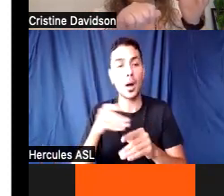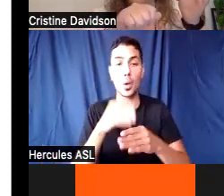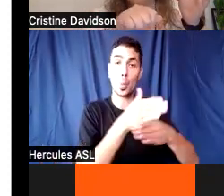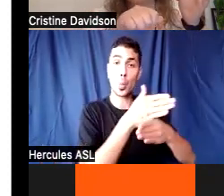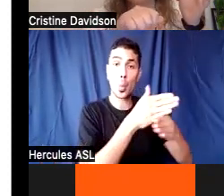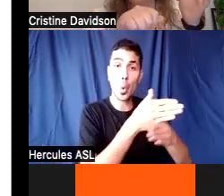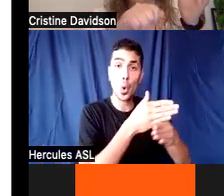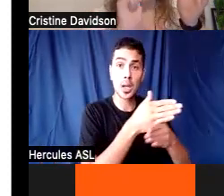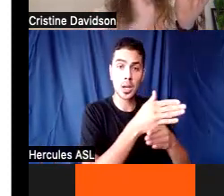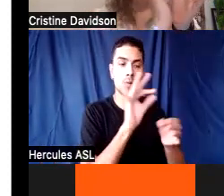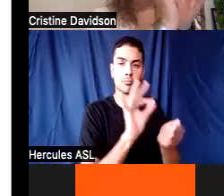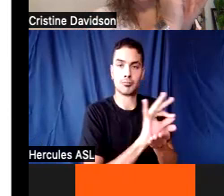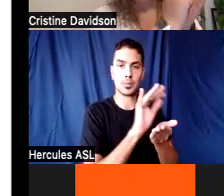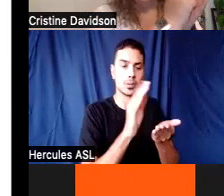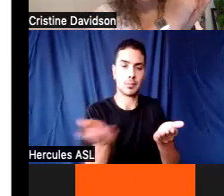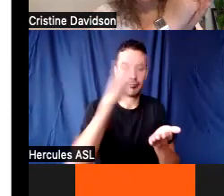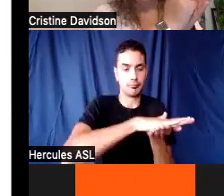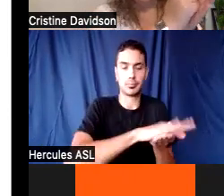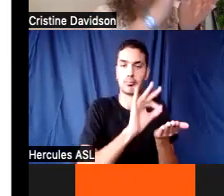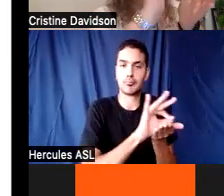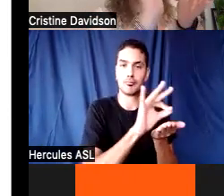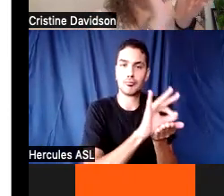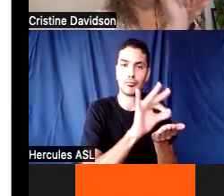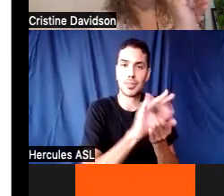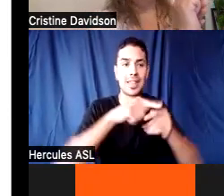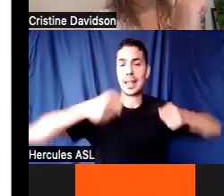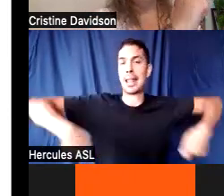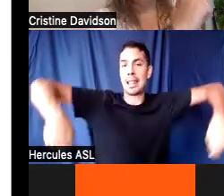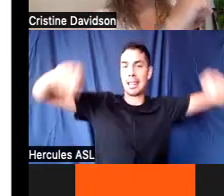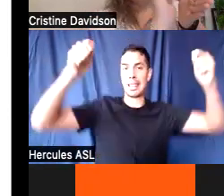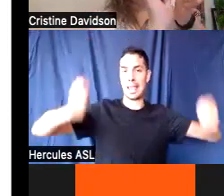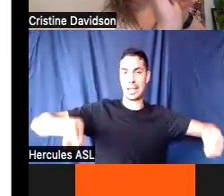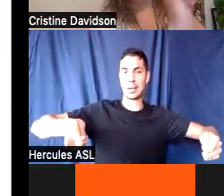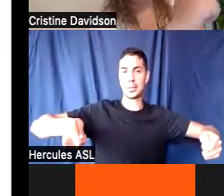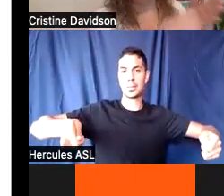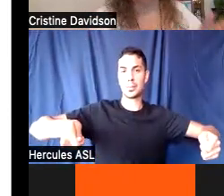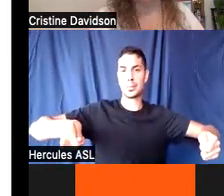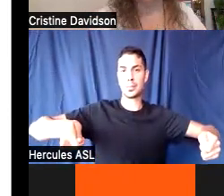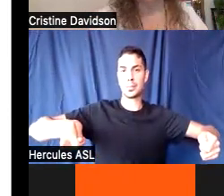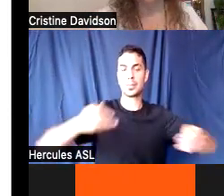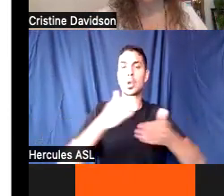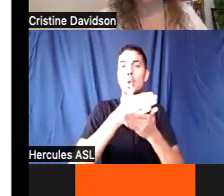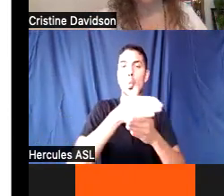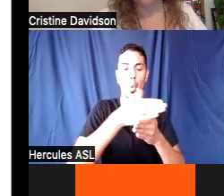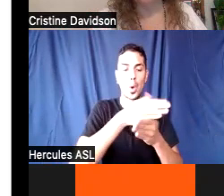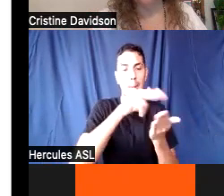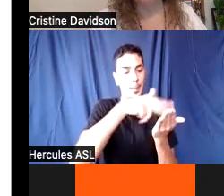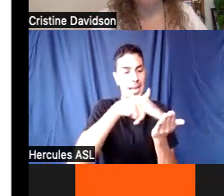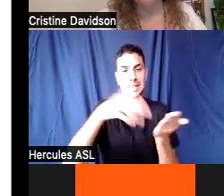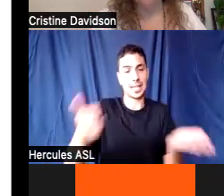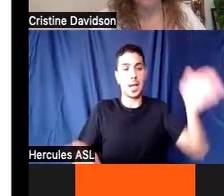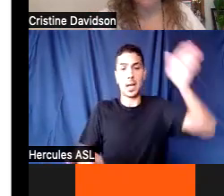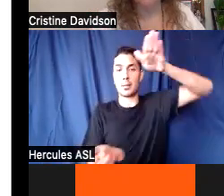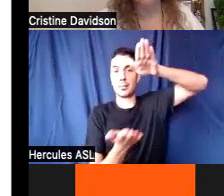in natural dyes, and then they laid it on that cotton in squares like this. And so it created